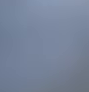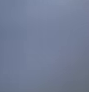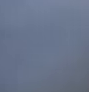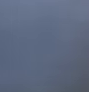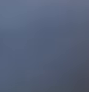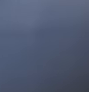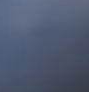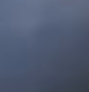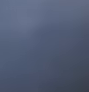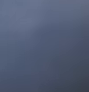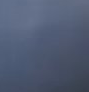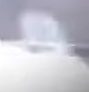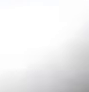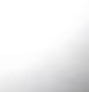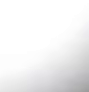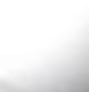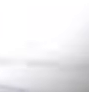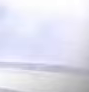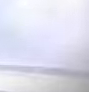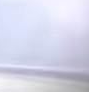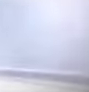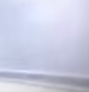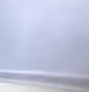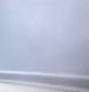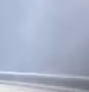Tumse, kabisa, umvoti anu.